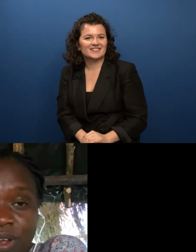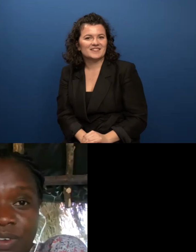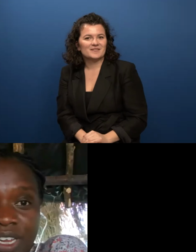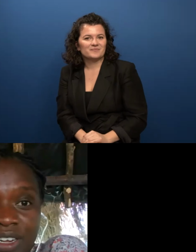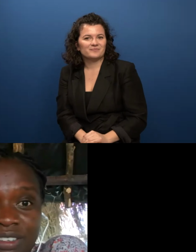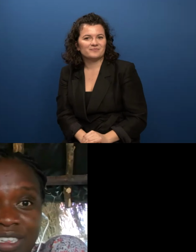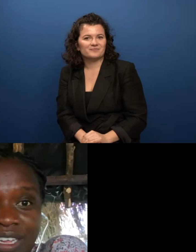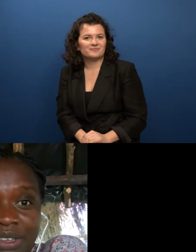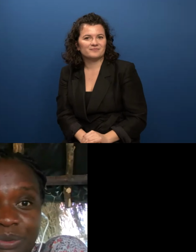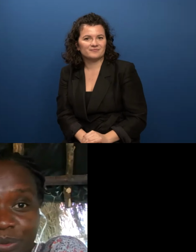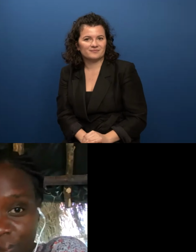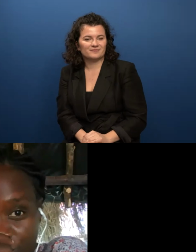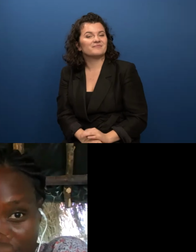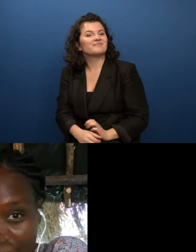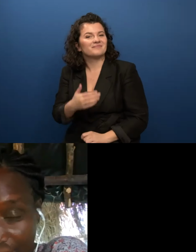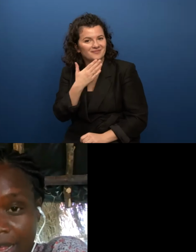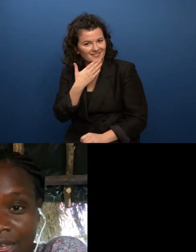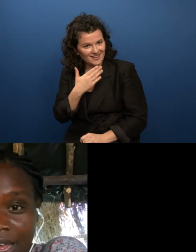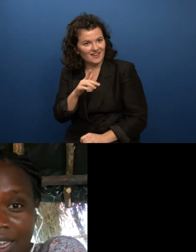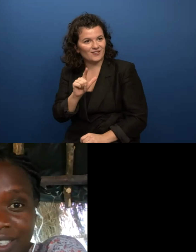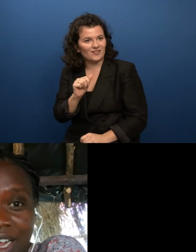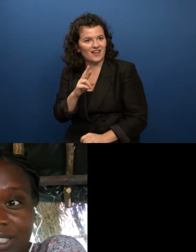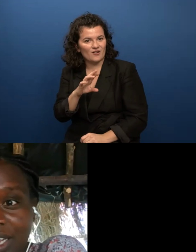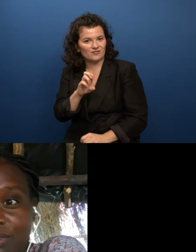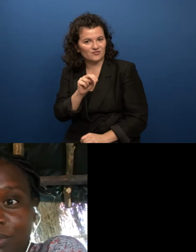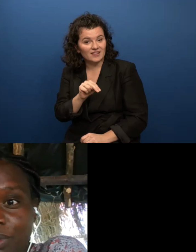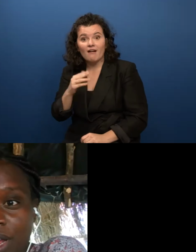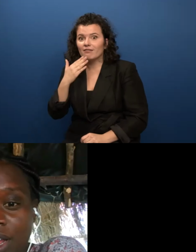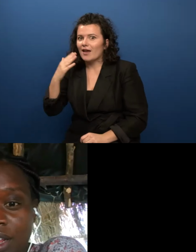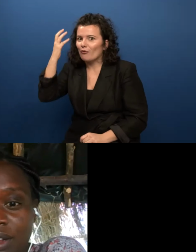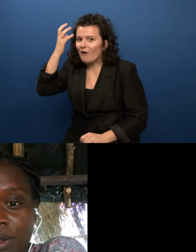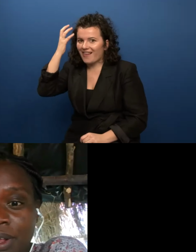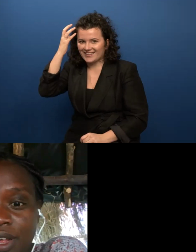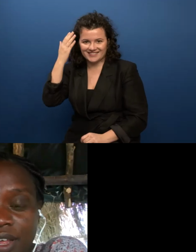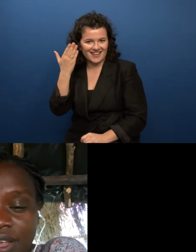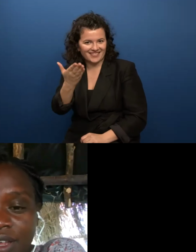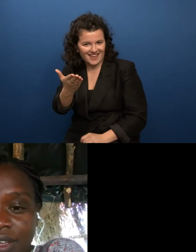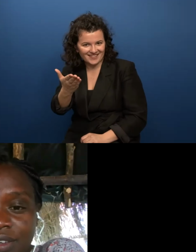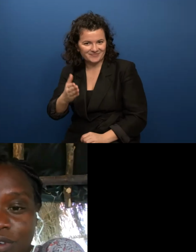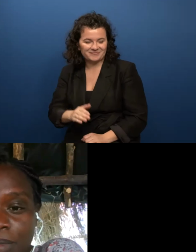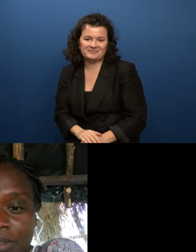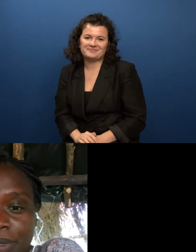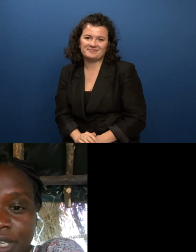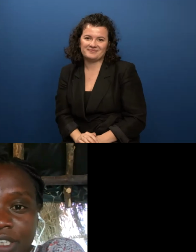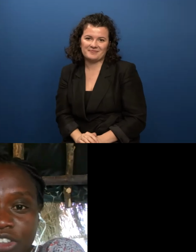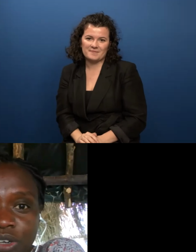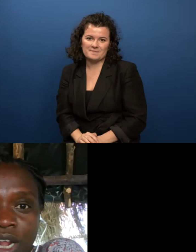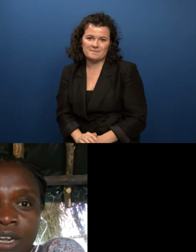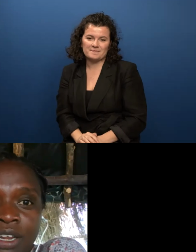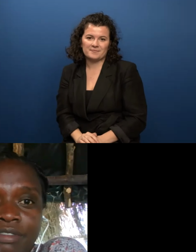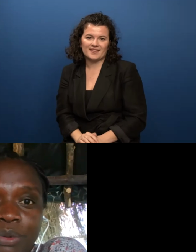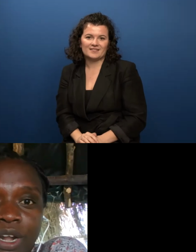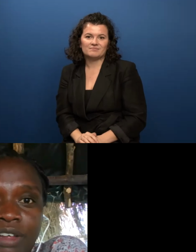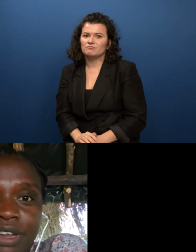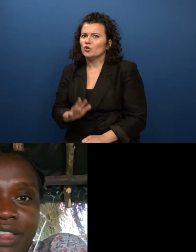thank you, Laureen. Thank you, Alexandra, for your informative presentation,